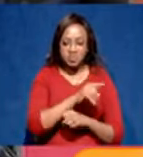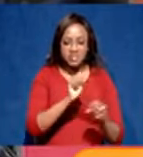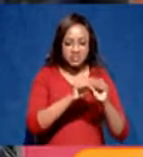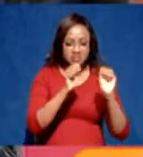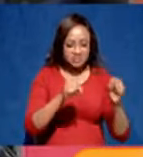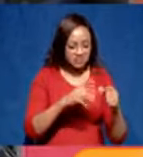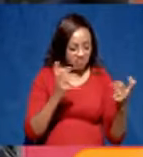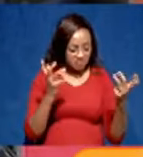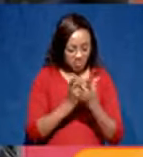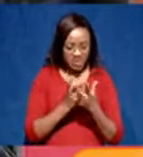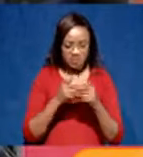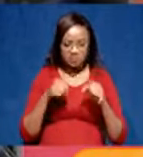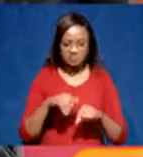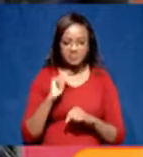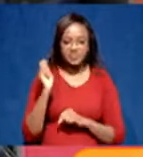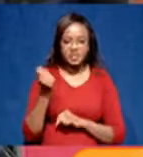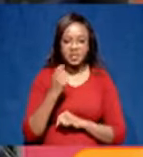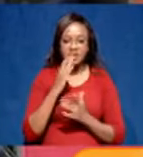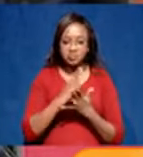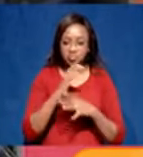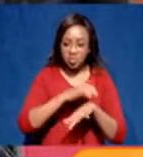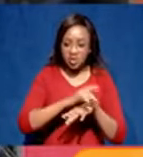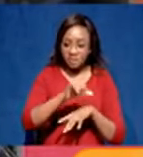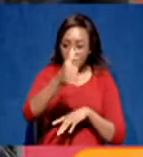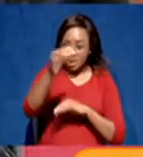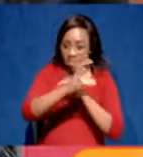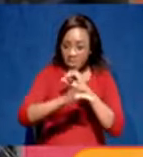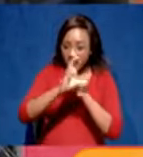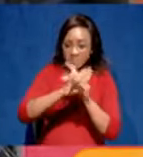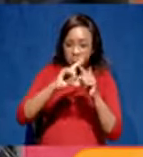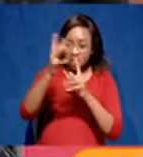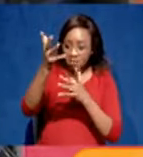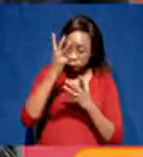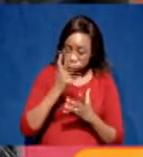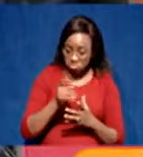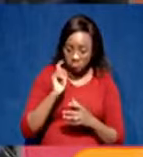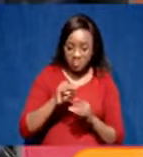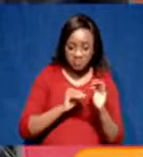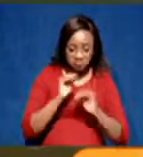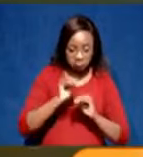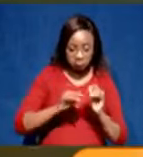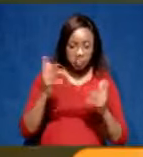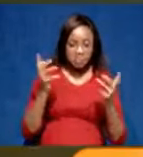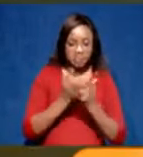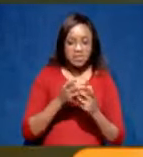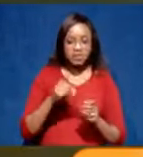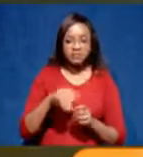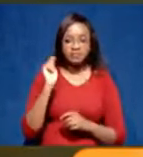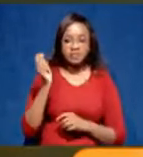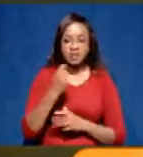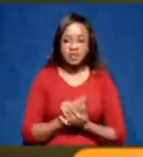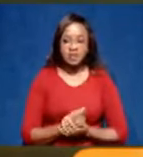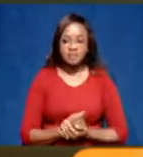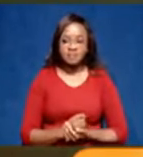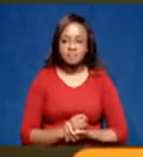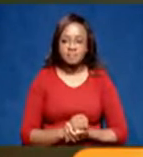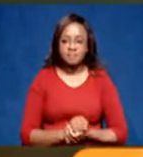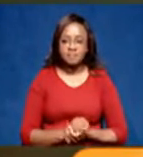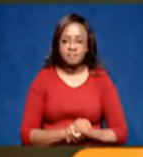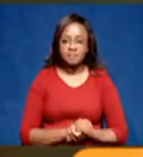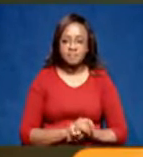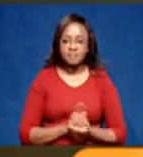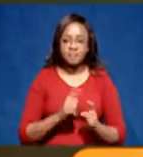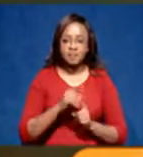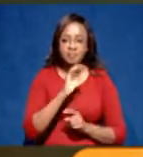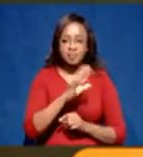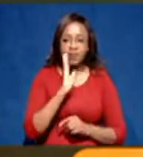though you are, you know, getting it from another country, another system, a different culture. That may take some time,